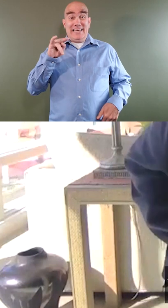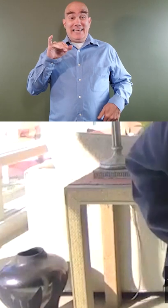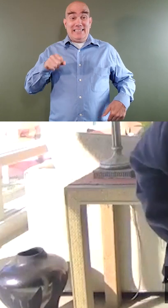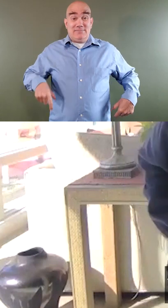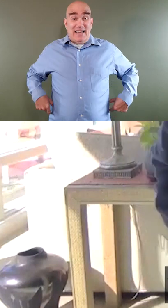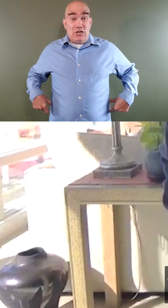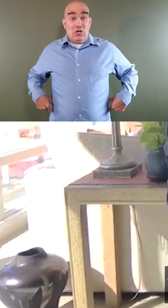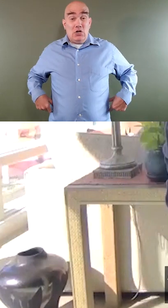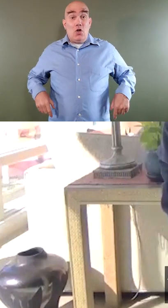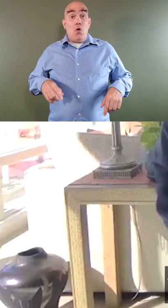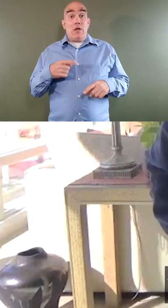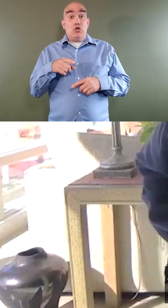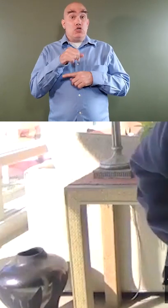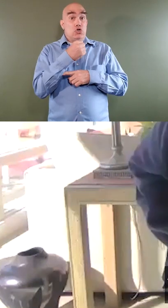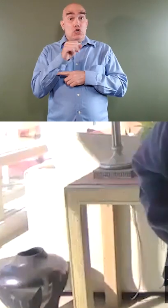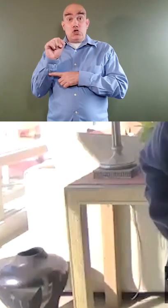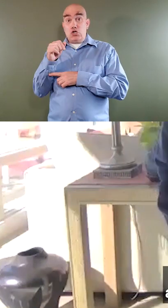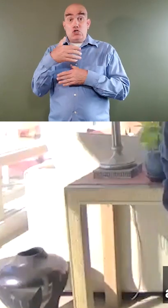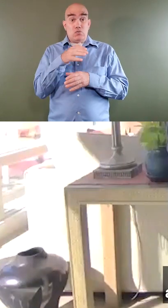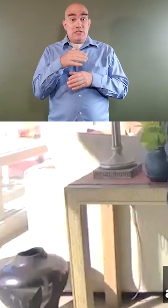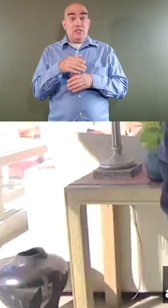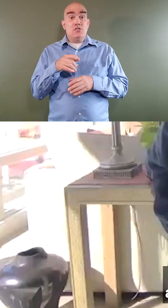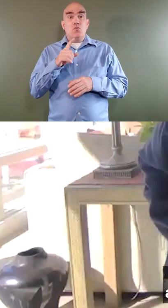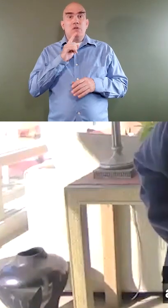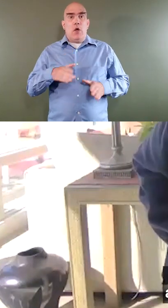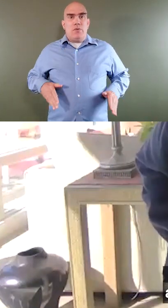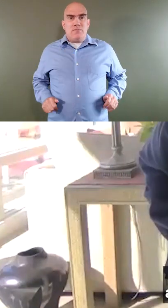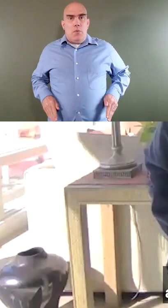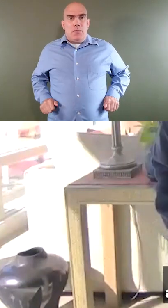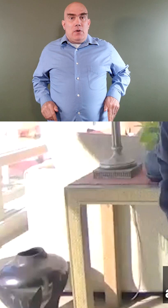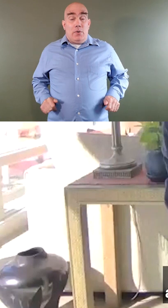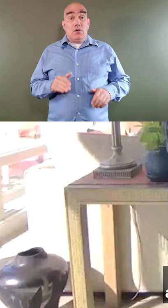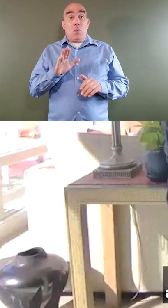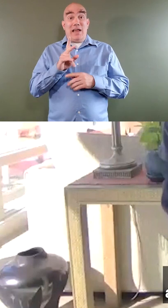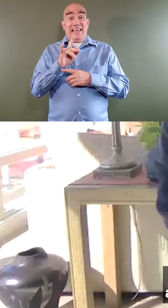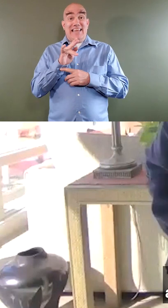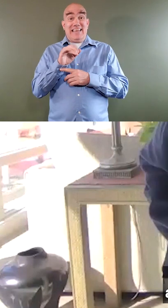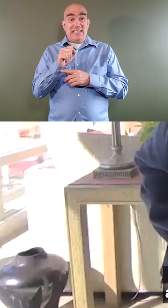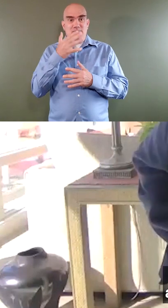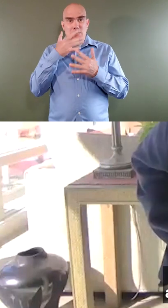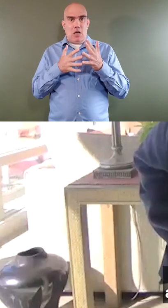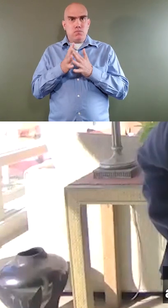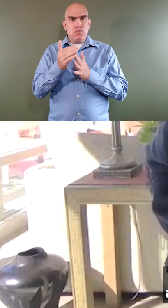And by twisting and turning, you're squishing blood in and out of your kidneys and